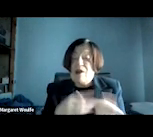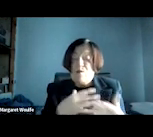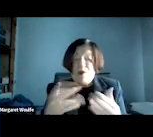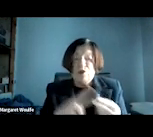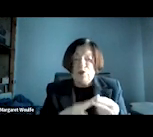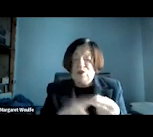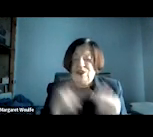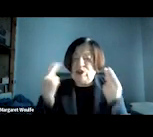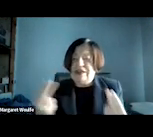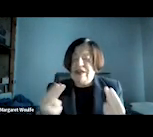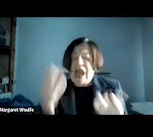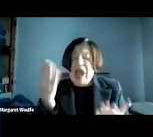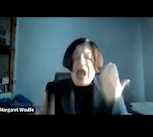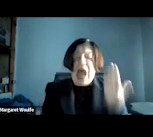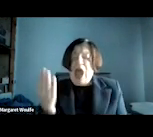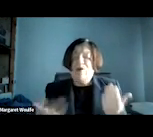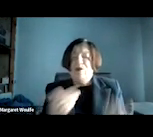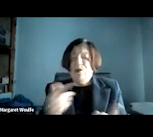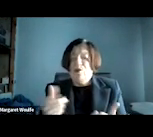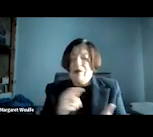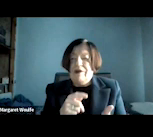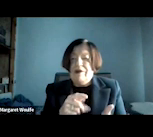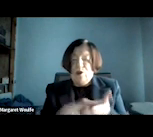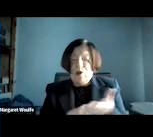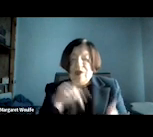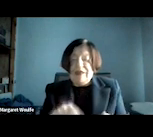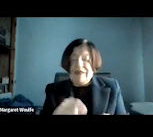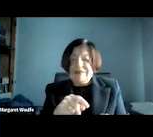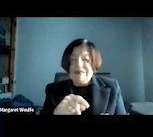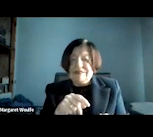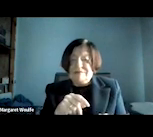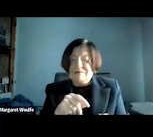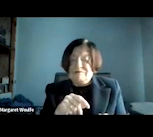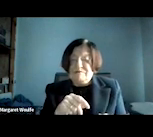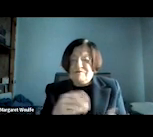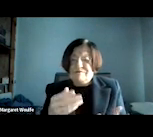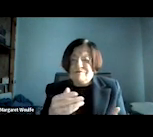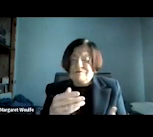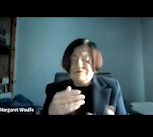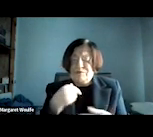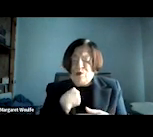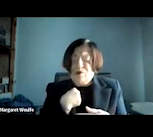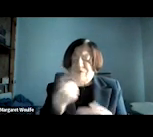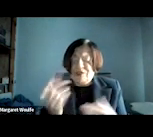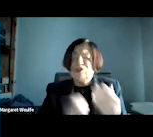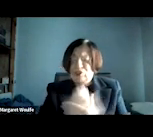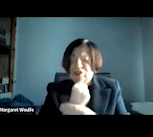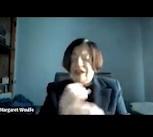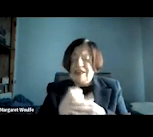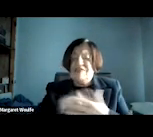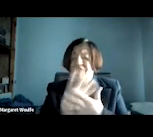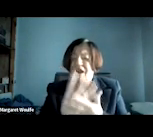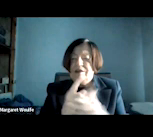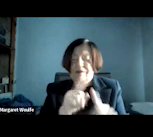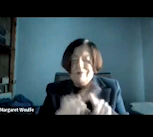the how do you actually apply this at the coal face? And we've been very successful in developing a number